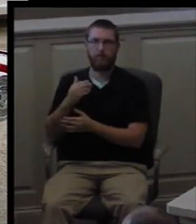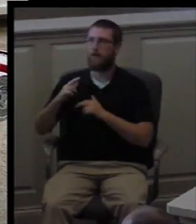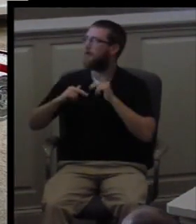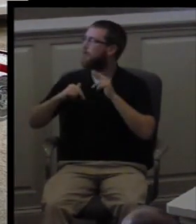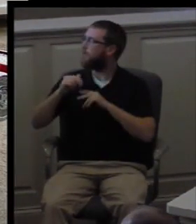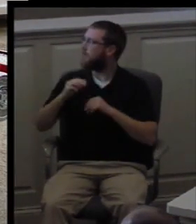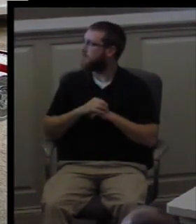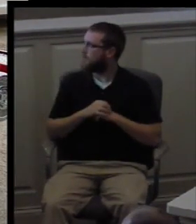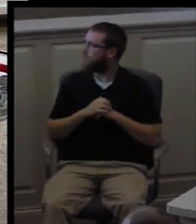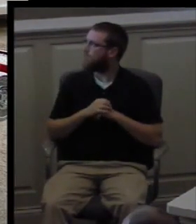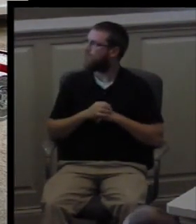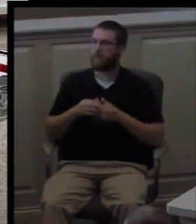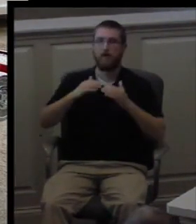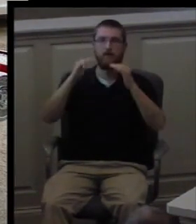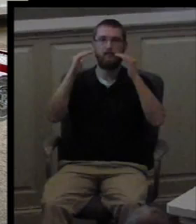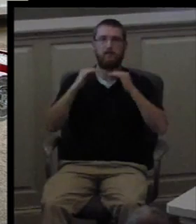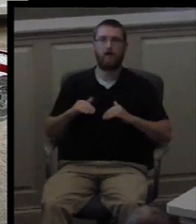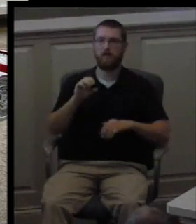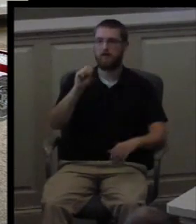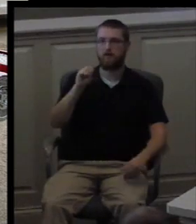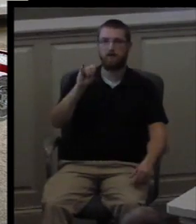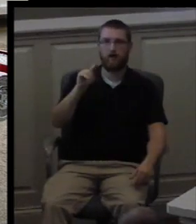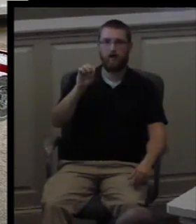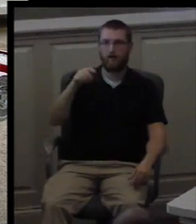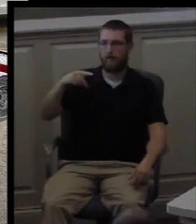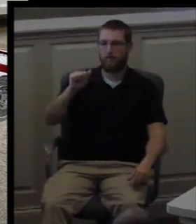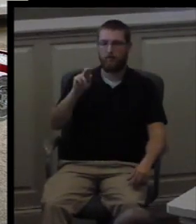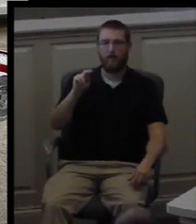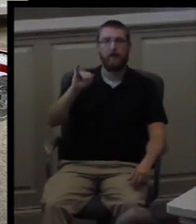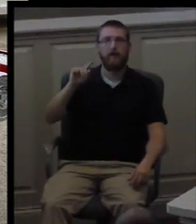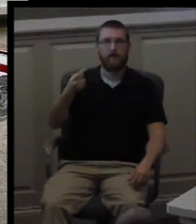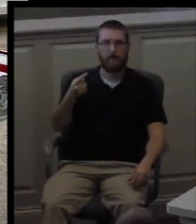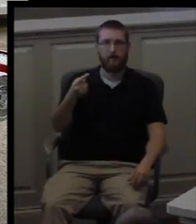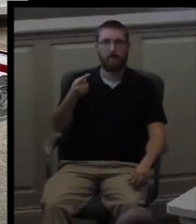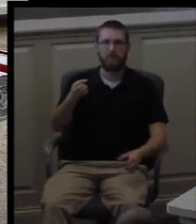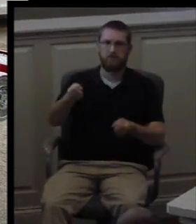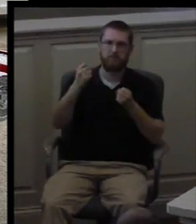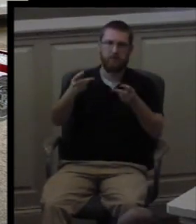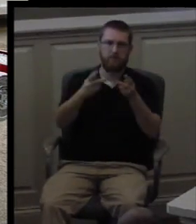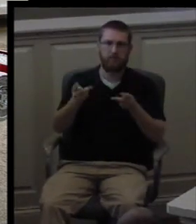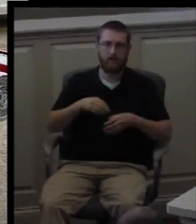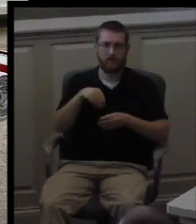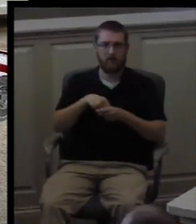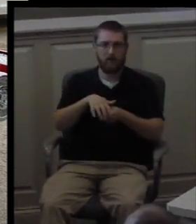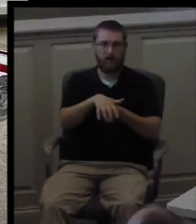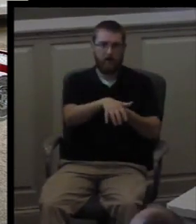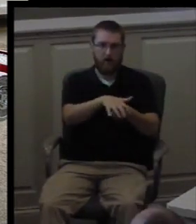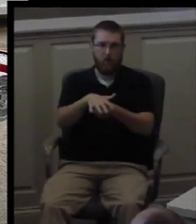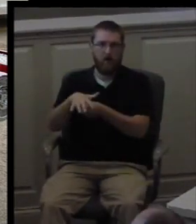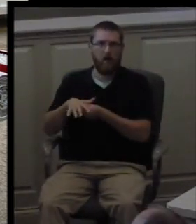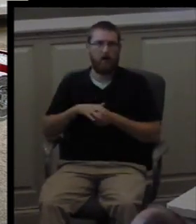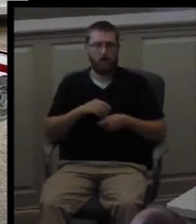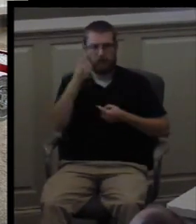So again, that led to site planning, and there were several sites in the area in Danville